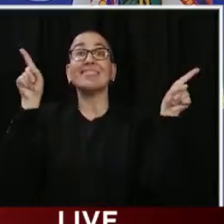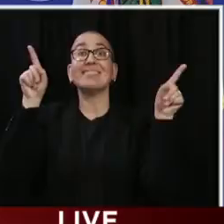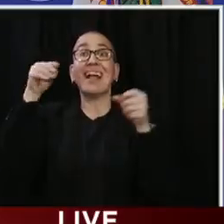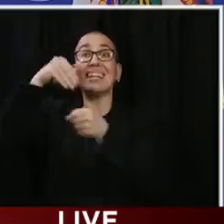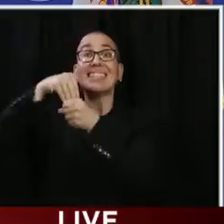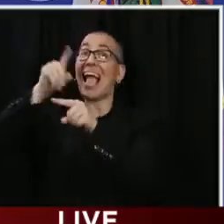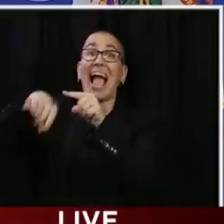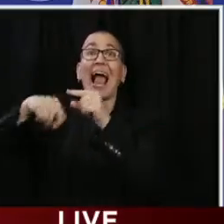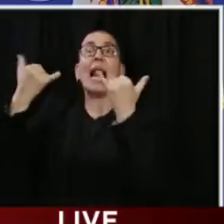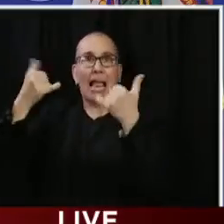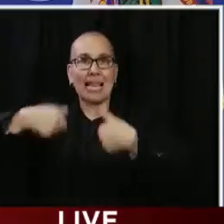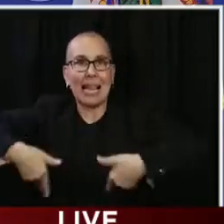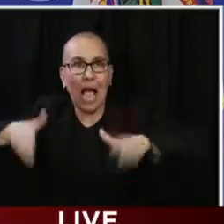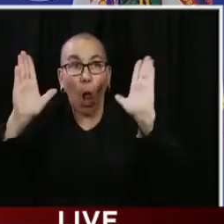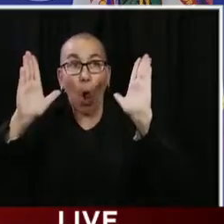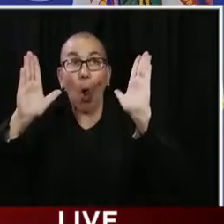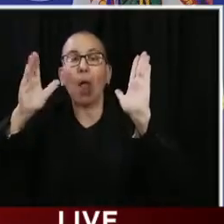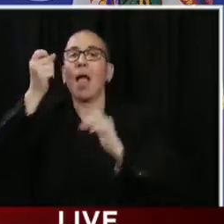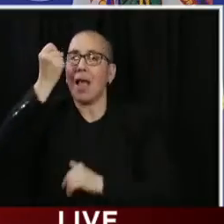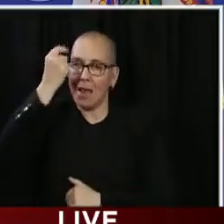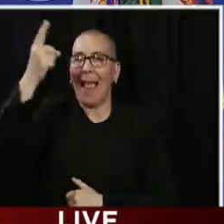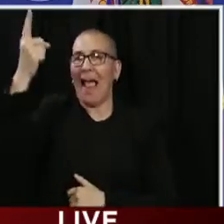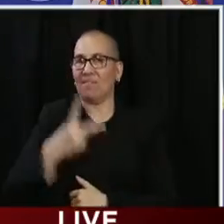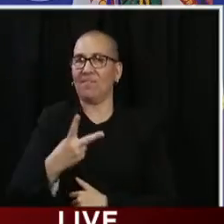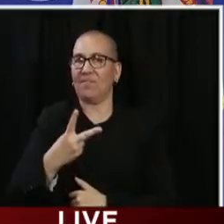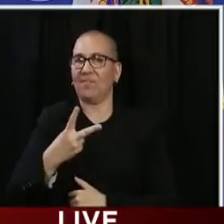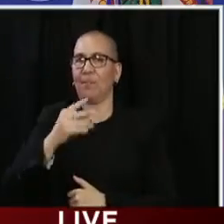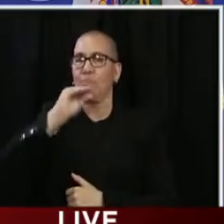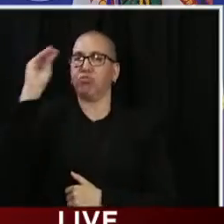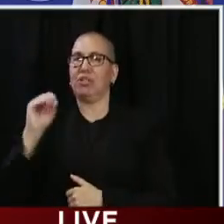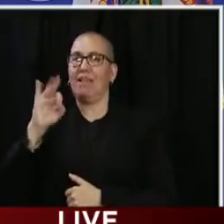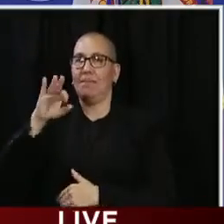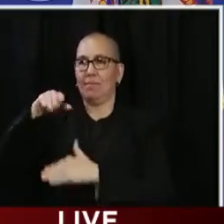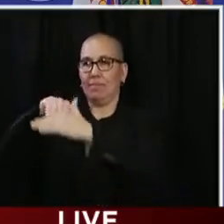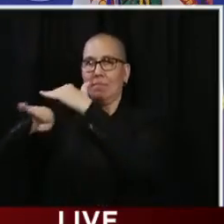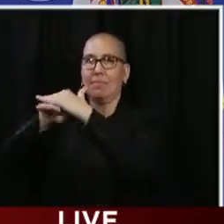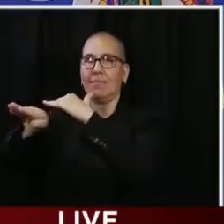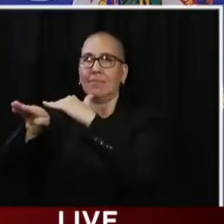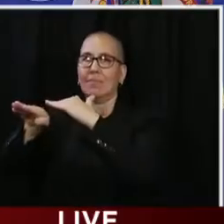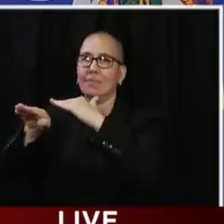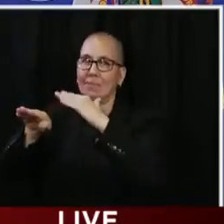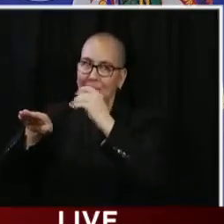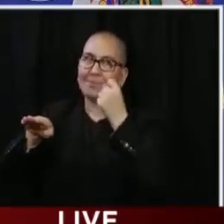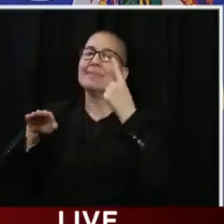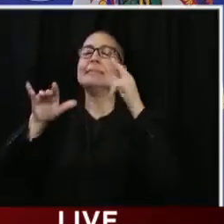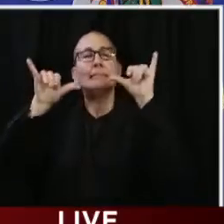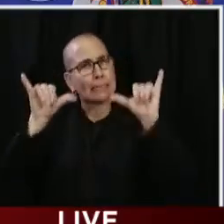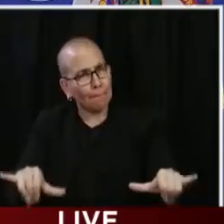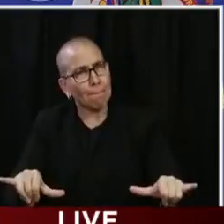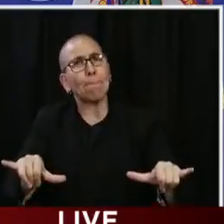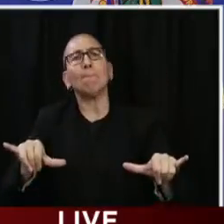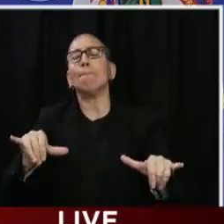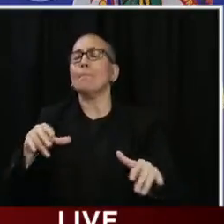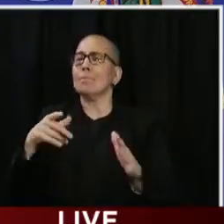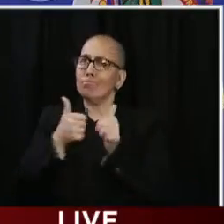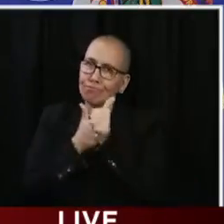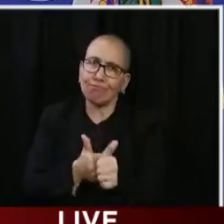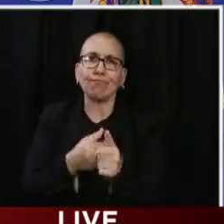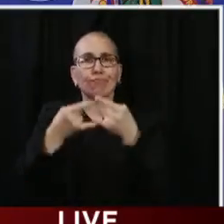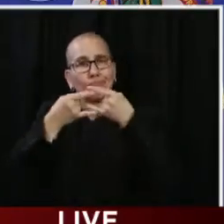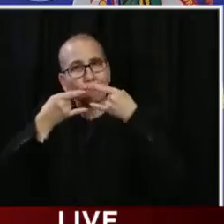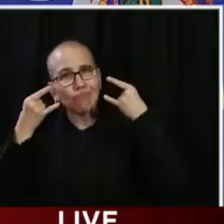customers. Personal care services will move up to 50% as well. They went from 25 in the previous days, so we'll pop that up to 50. And